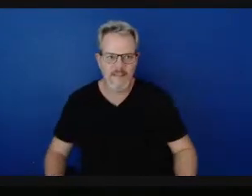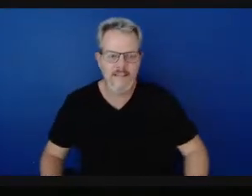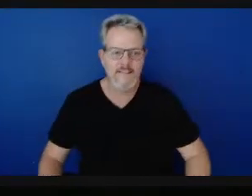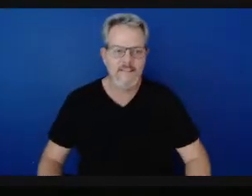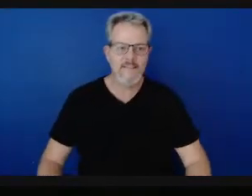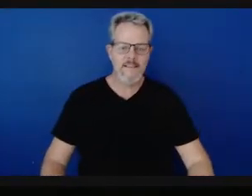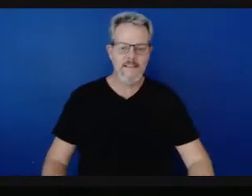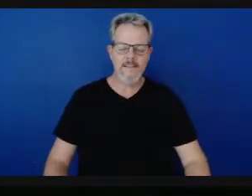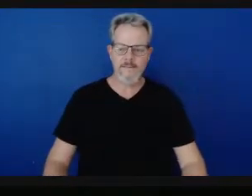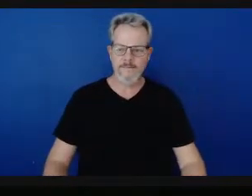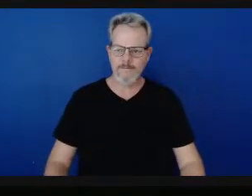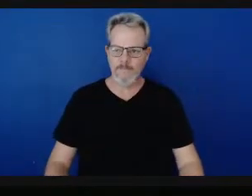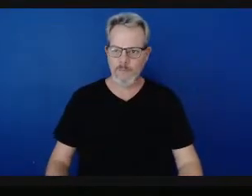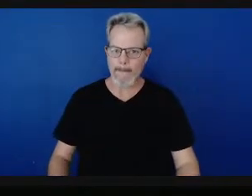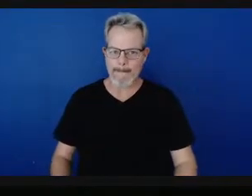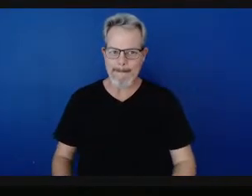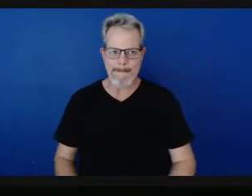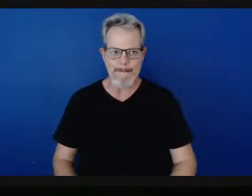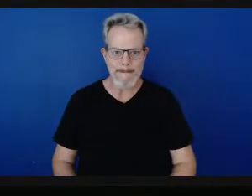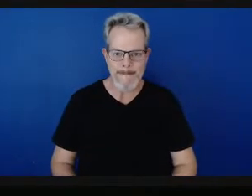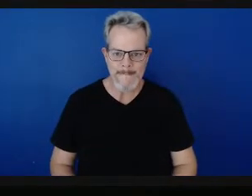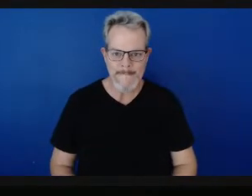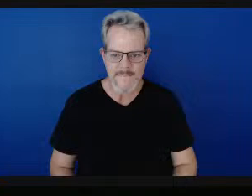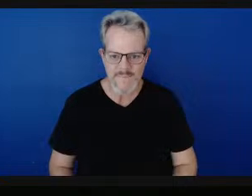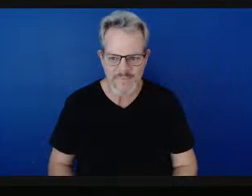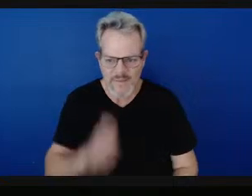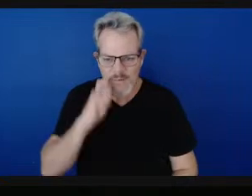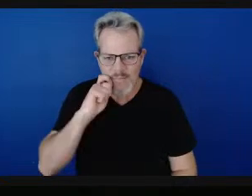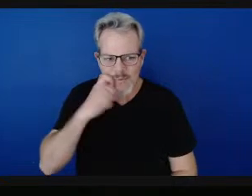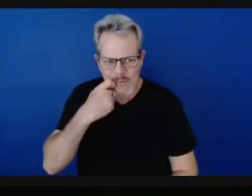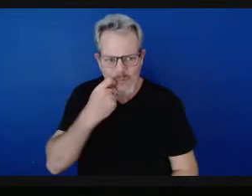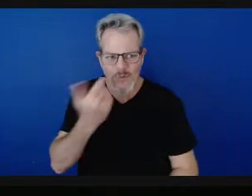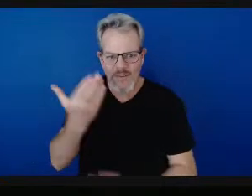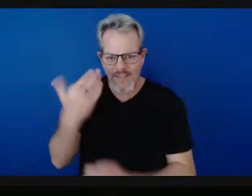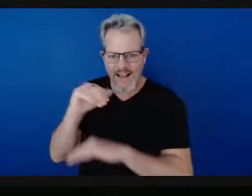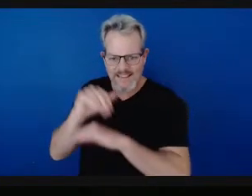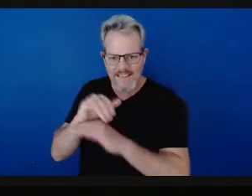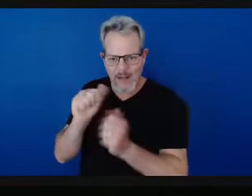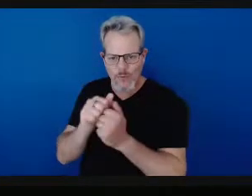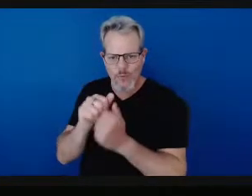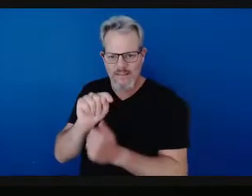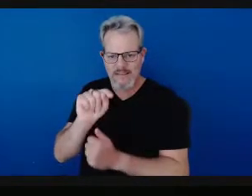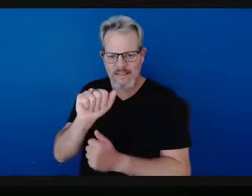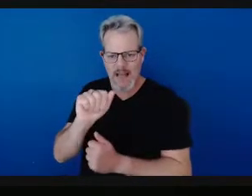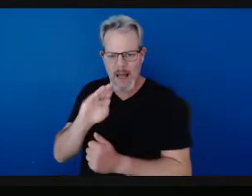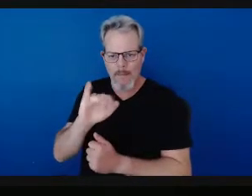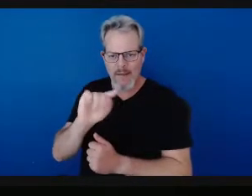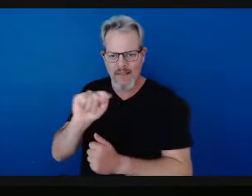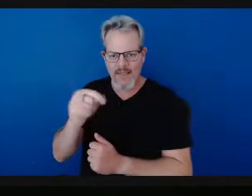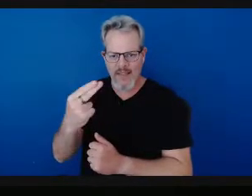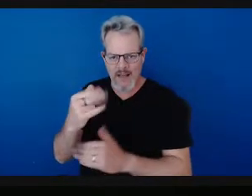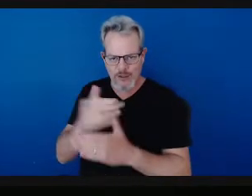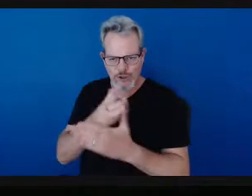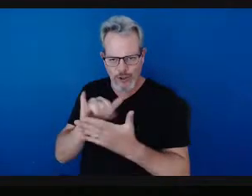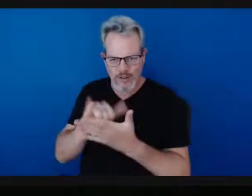view tonight. So pretty cool from last night by Tabitha there. Let's share another one.